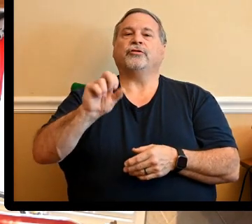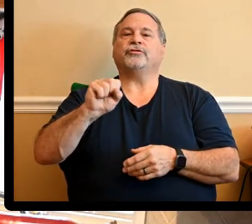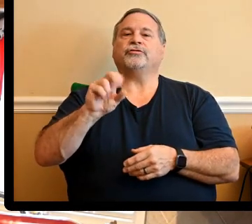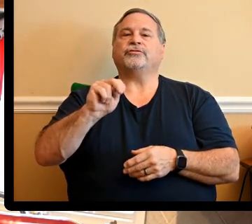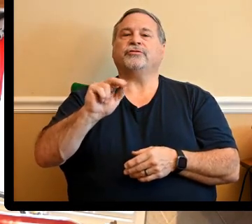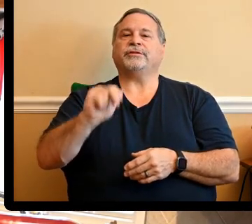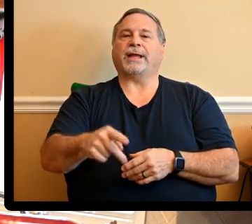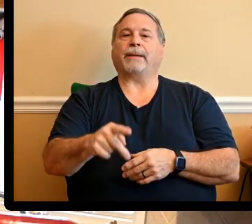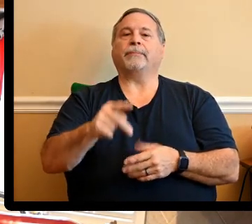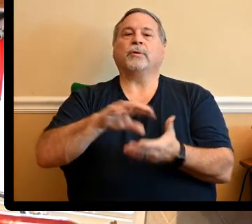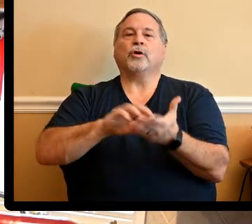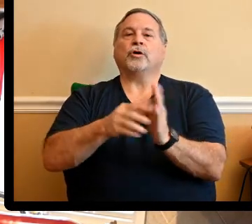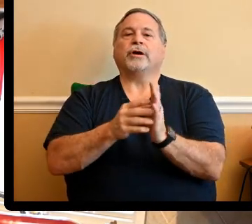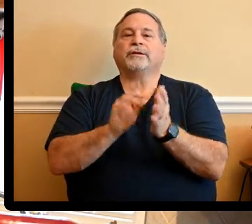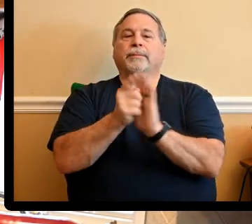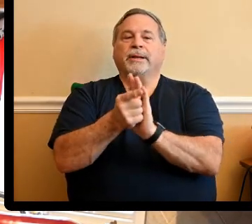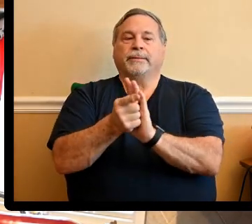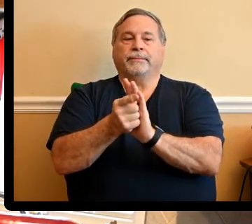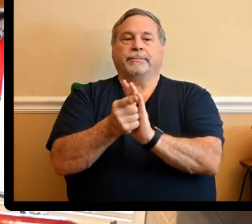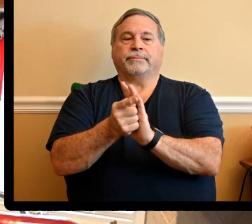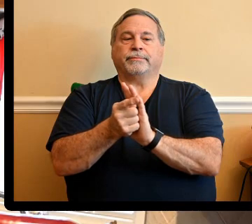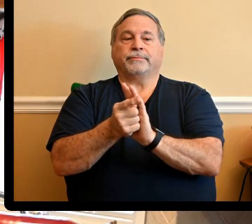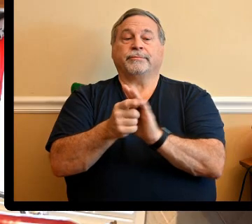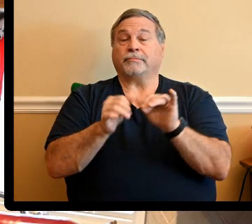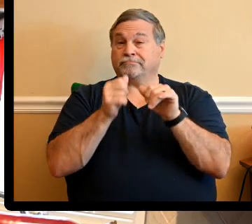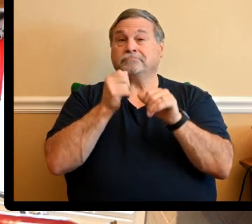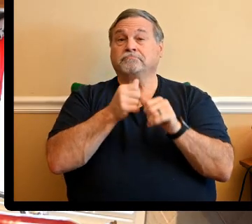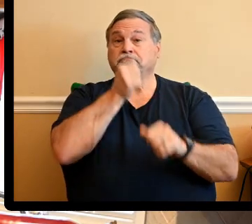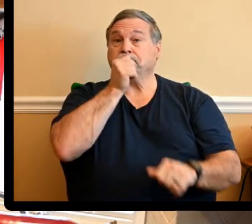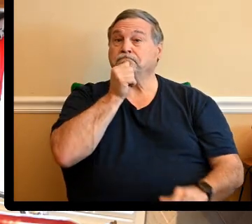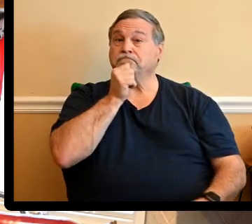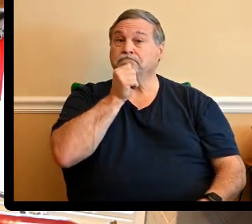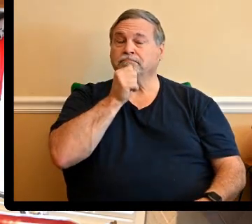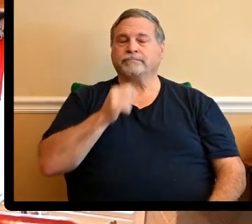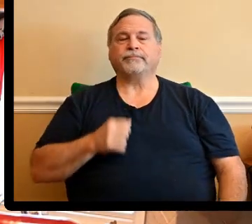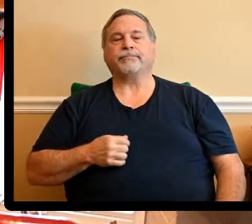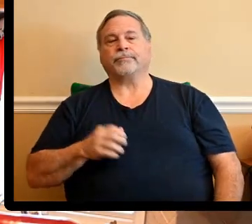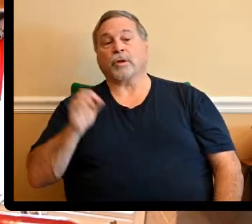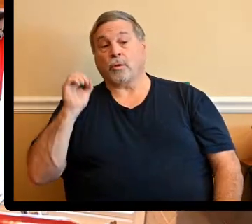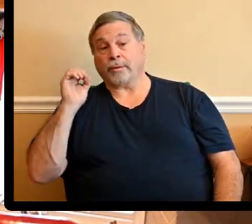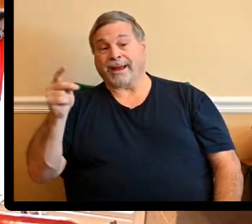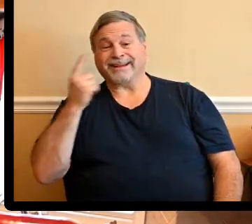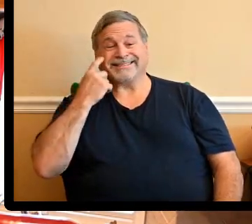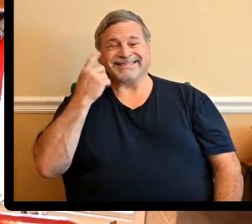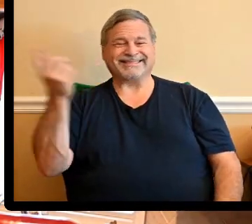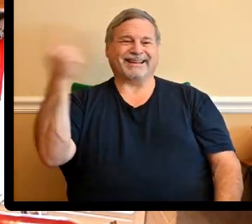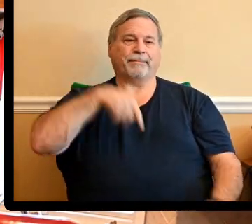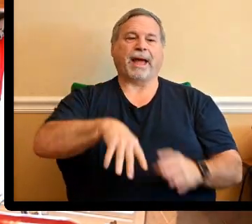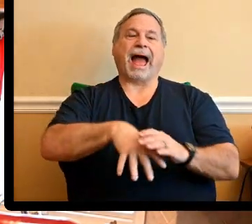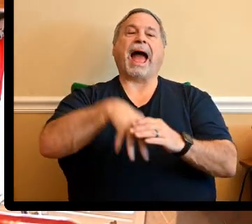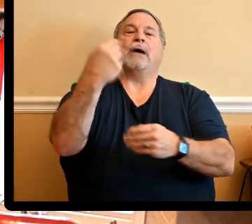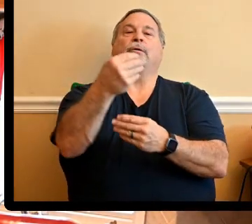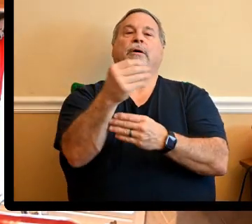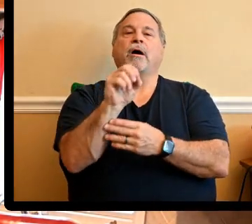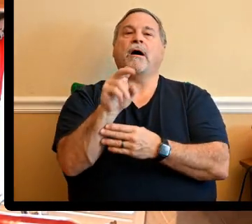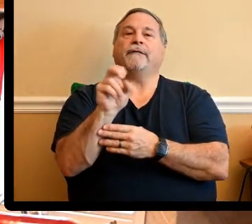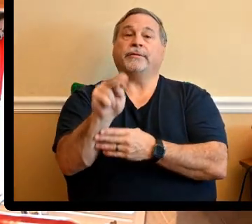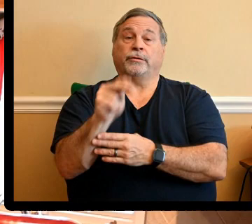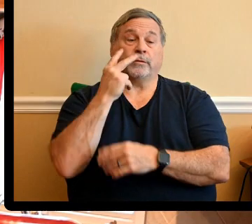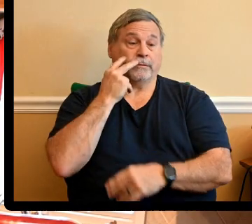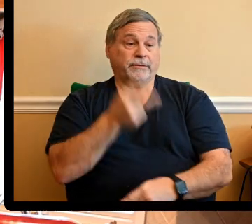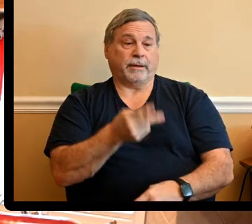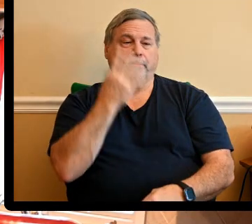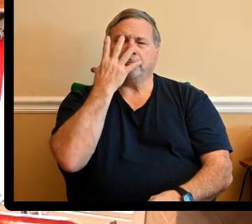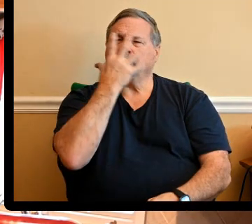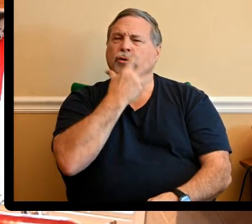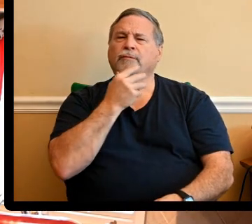snap cookies here in just a bit. So stay tuned. Okay, so our ginger snaps just came out of the oven.